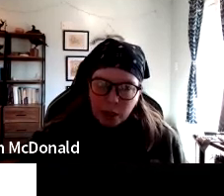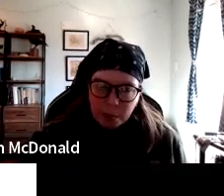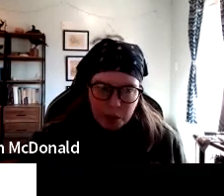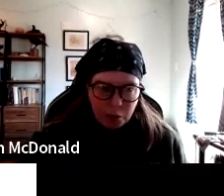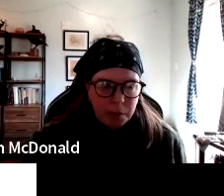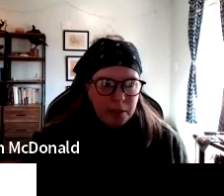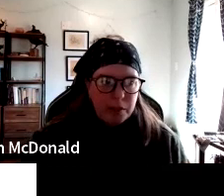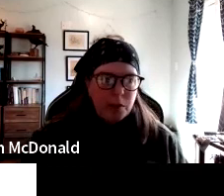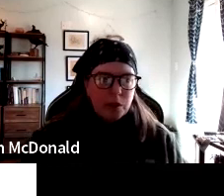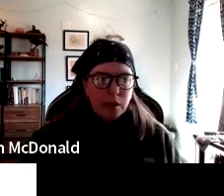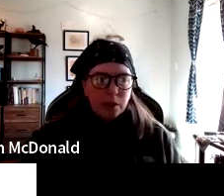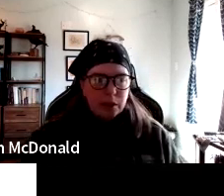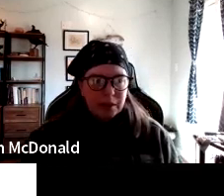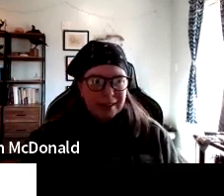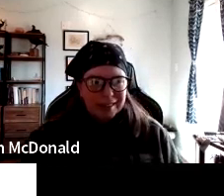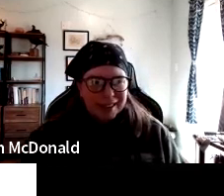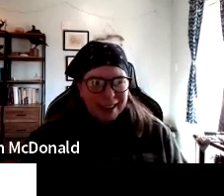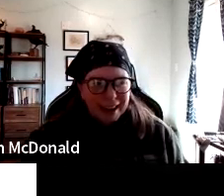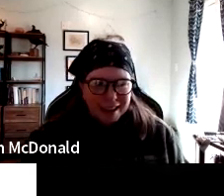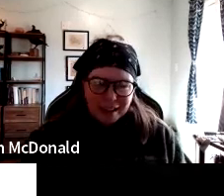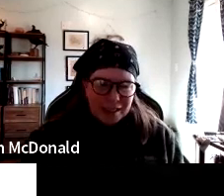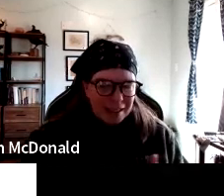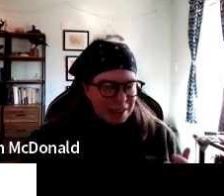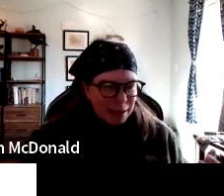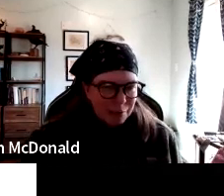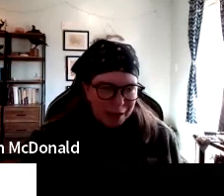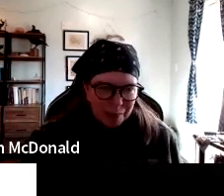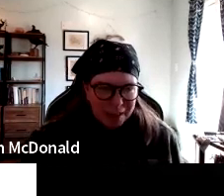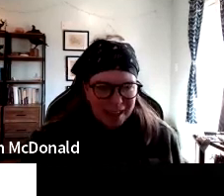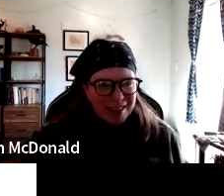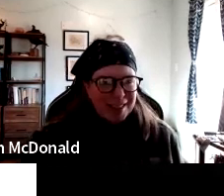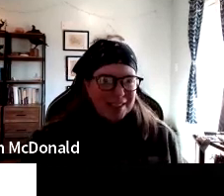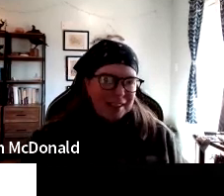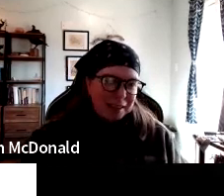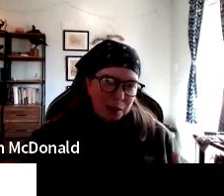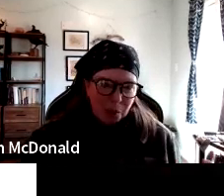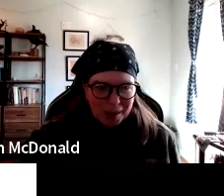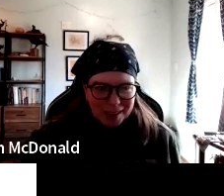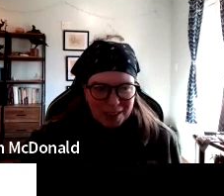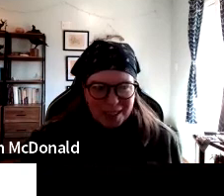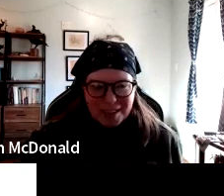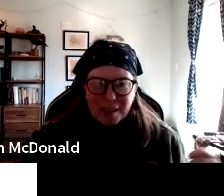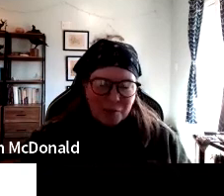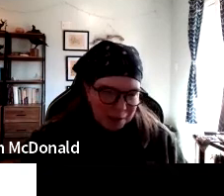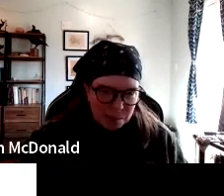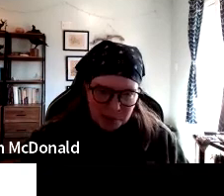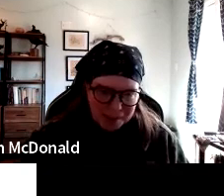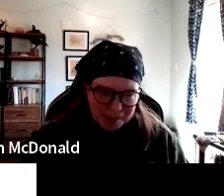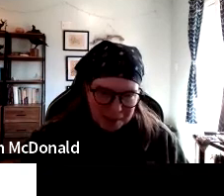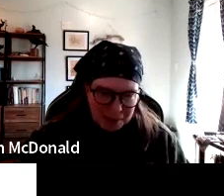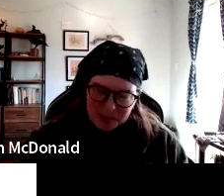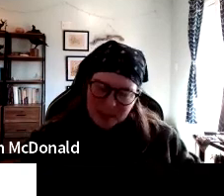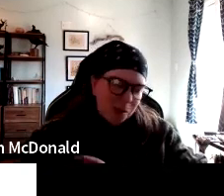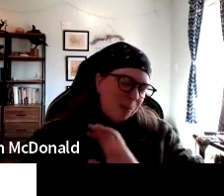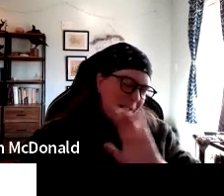like the dried mushroom gills that you saw earlier. And it's in the same family as things like the mold on cheese and the fungus between